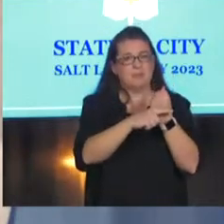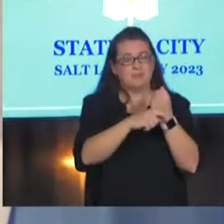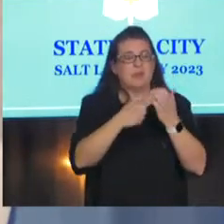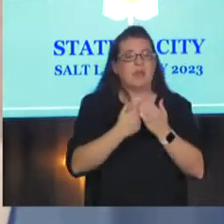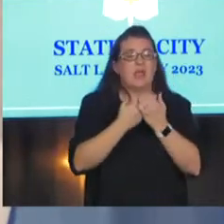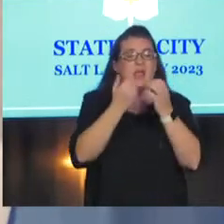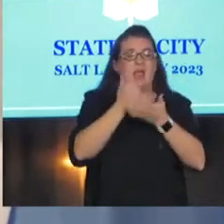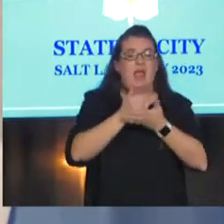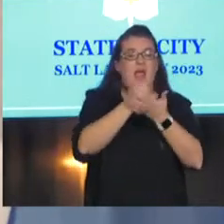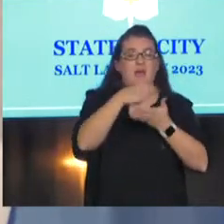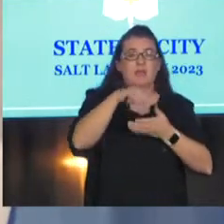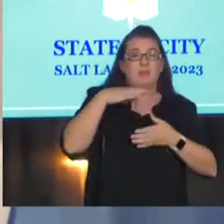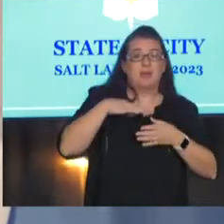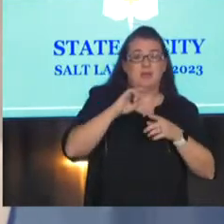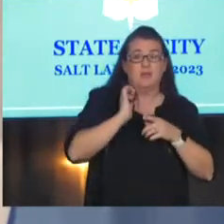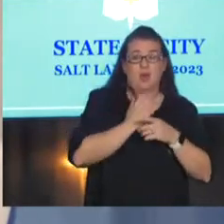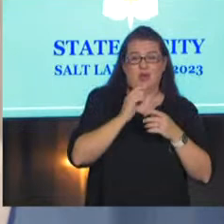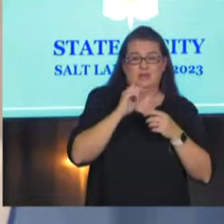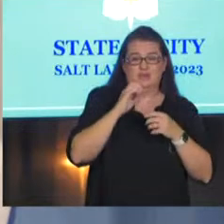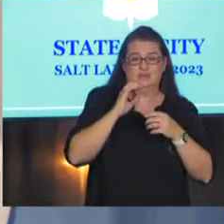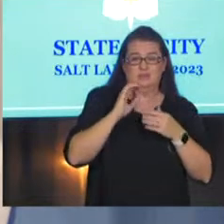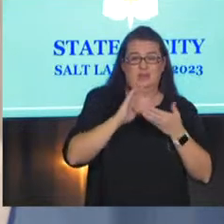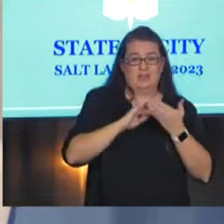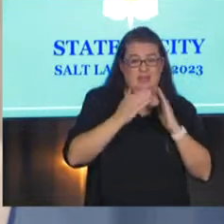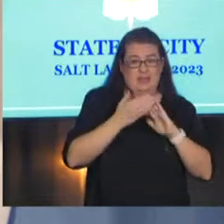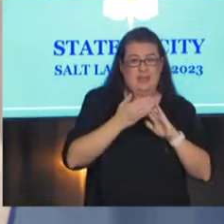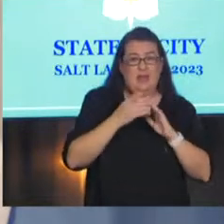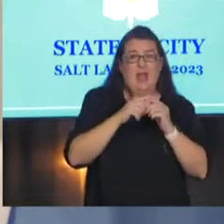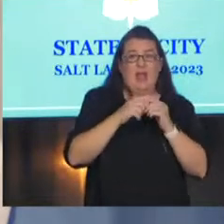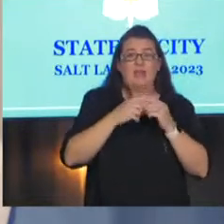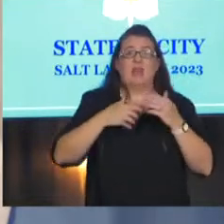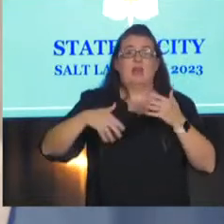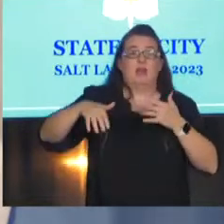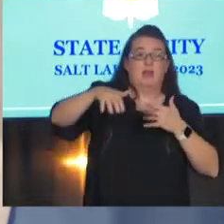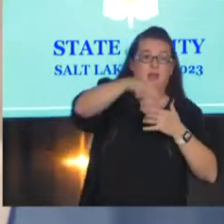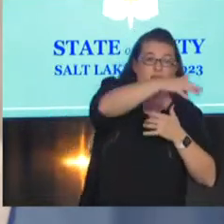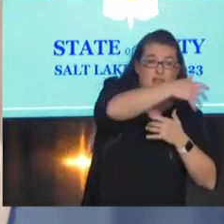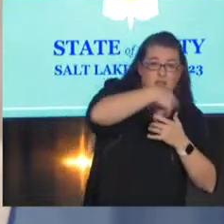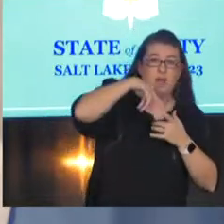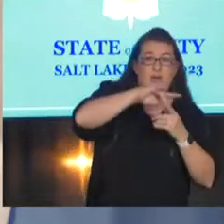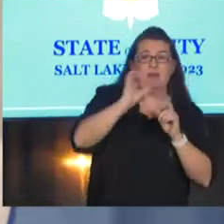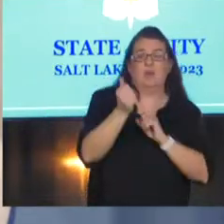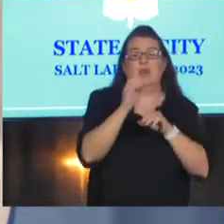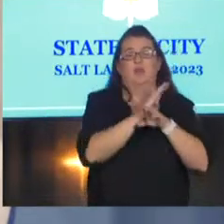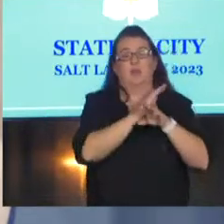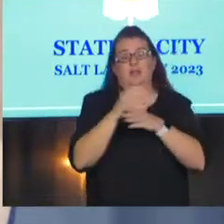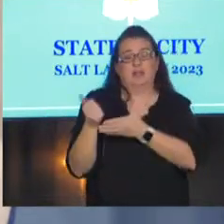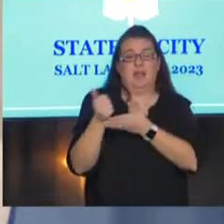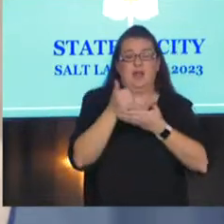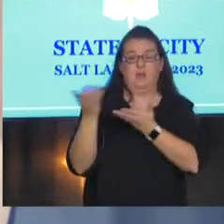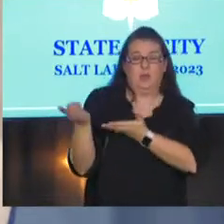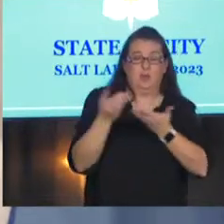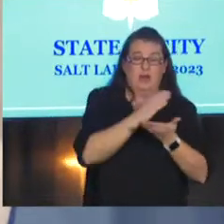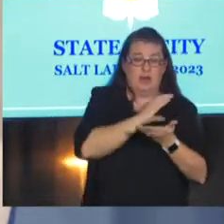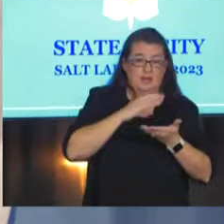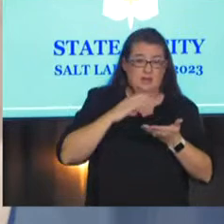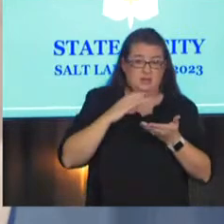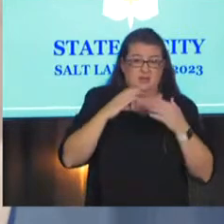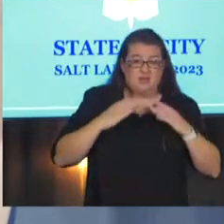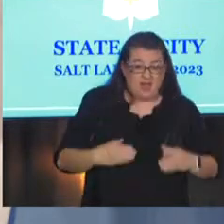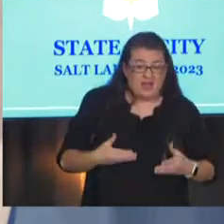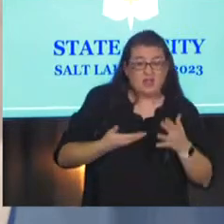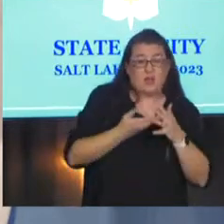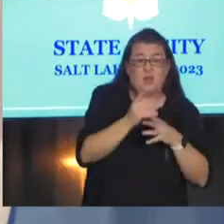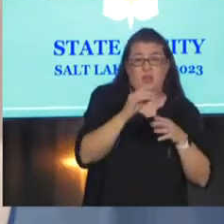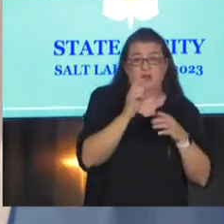them benefit from the city's growth, and then surround them with fellow businesses that also help bring those customers through their door.